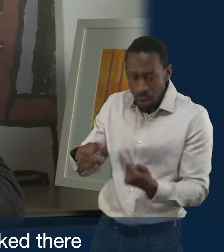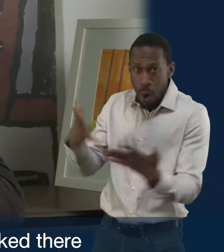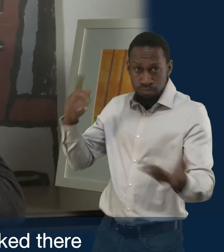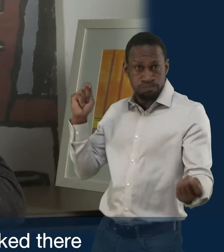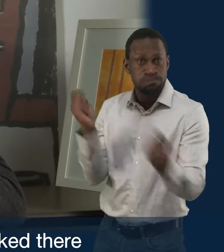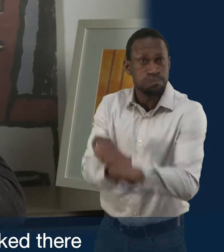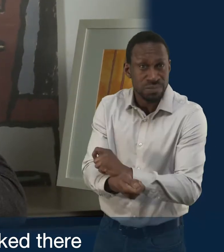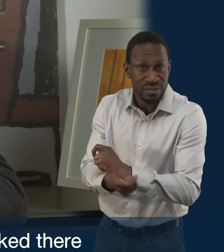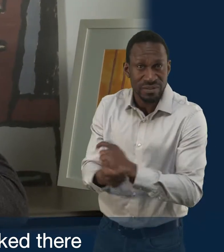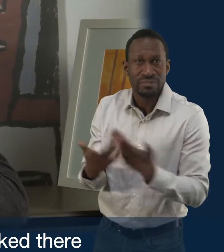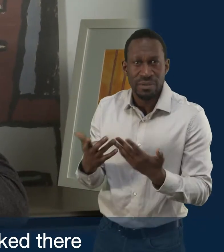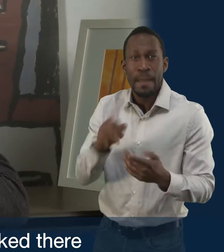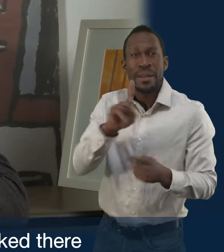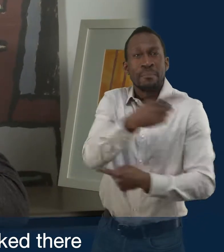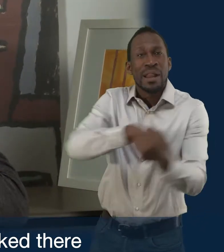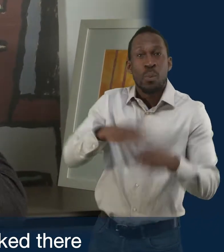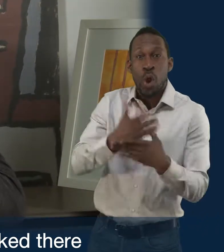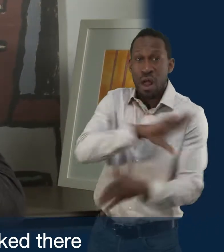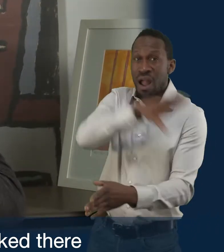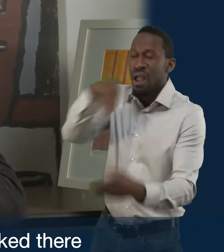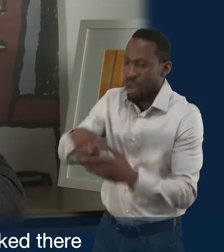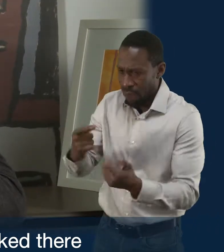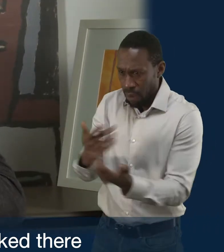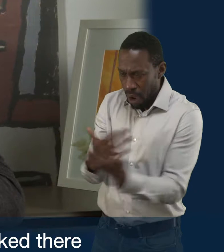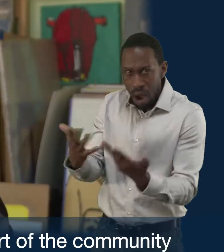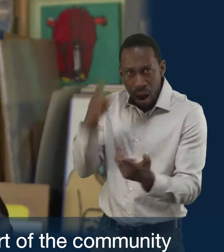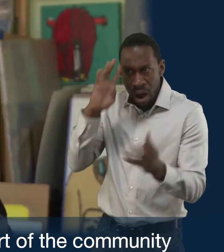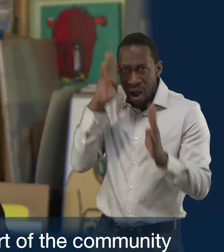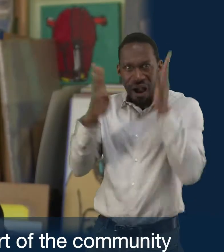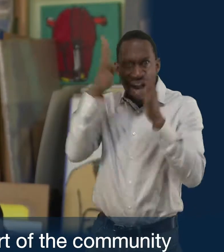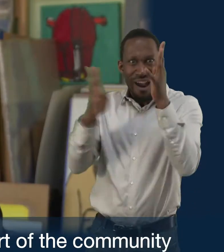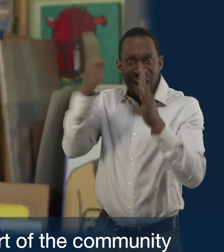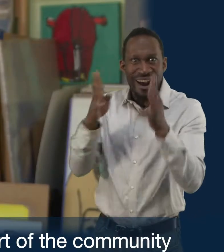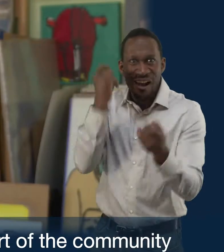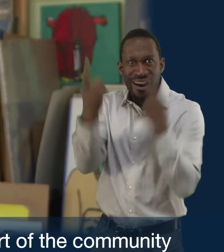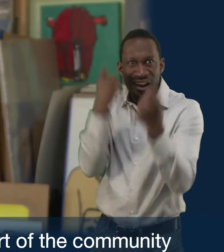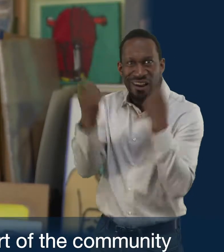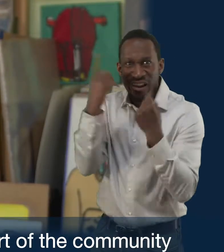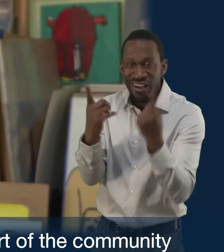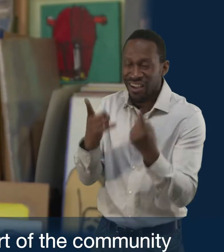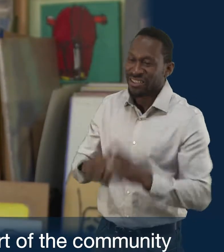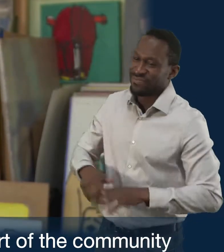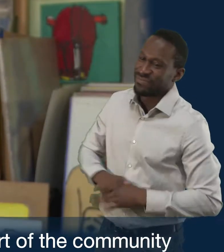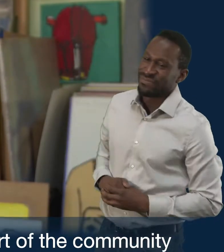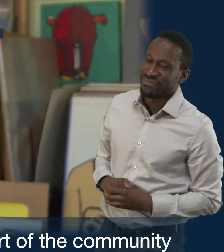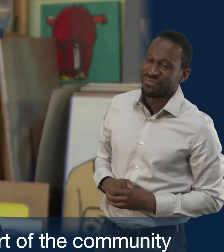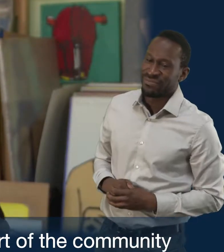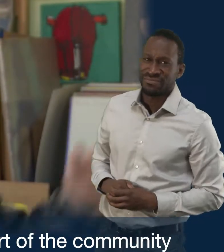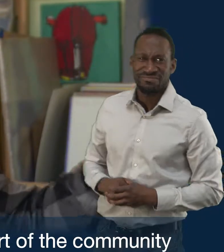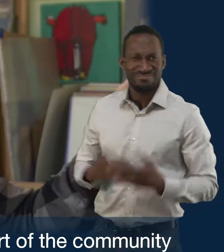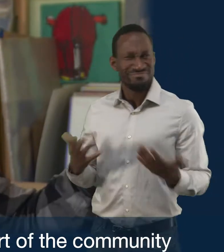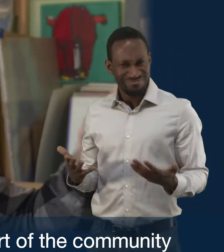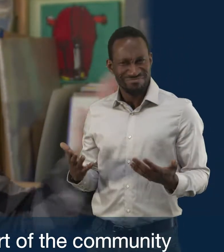there had very creative ideas. This was something in the heart of a community, as opposed